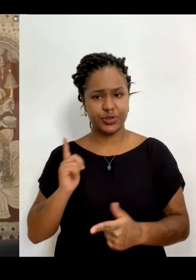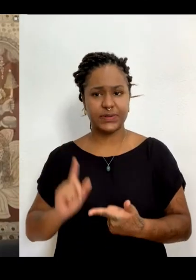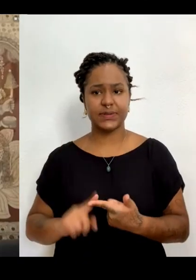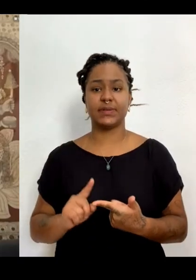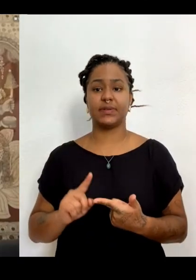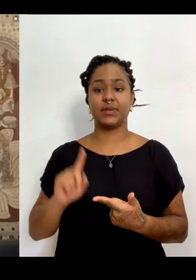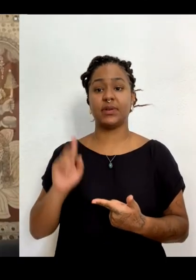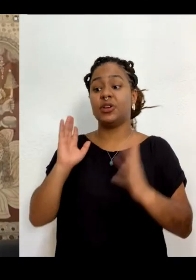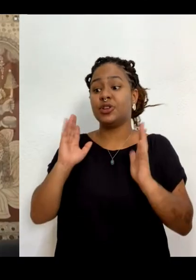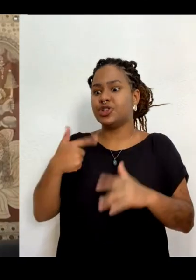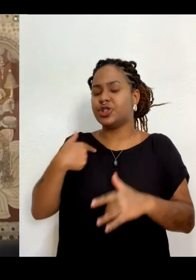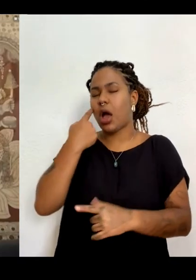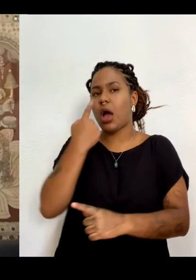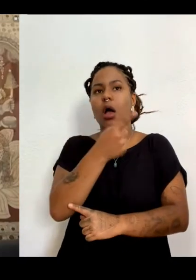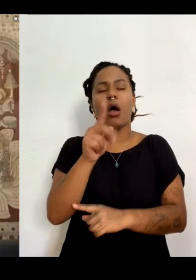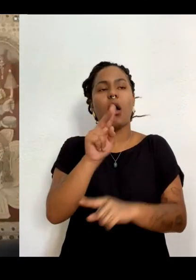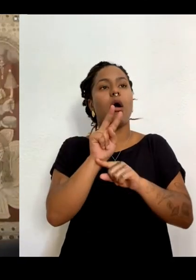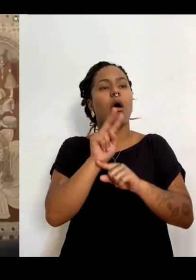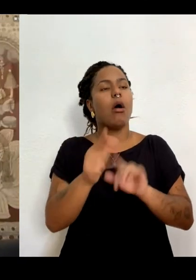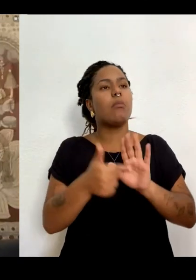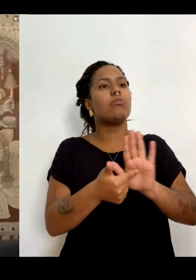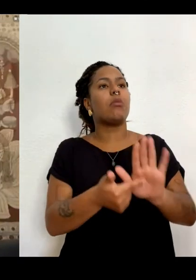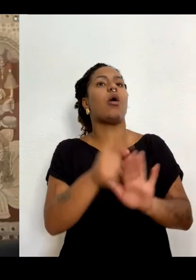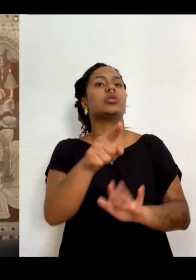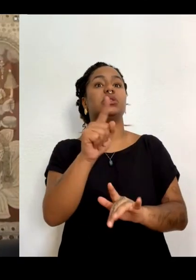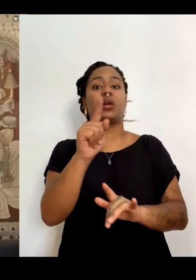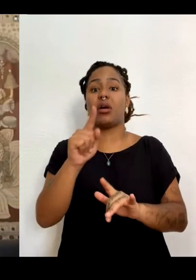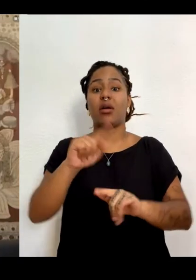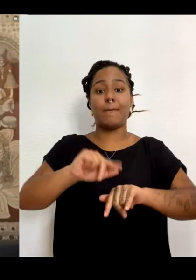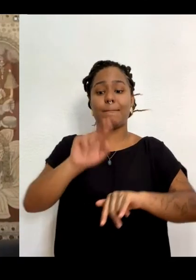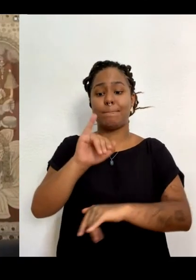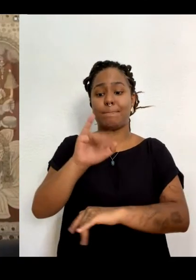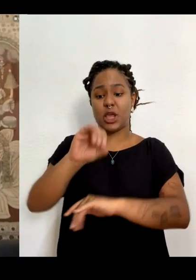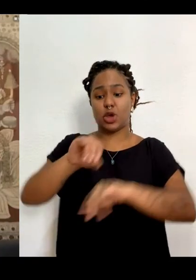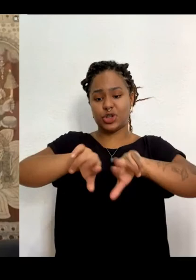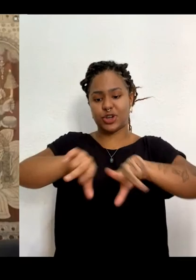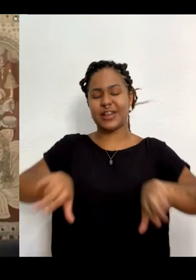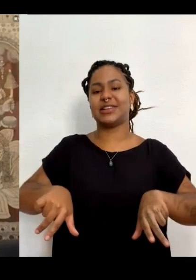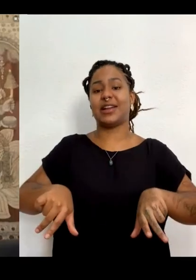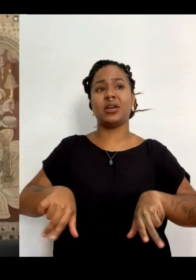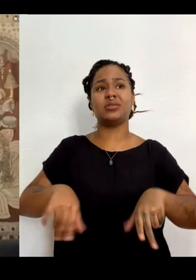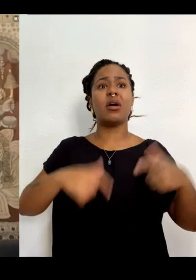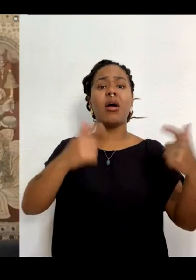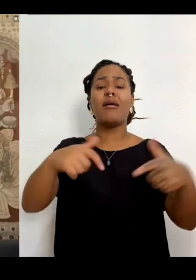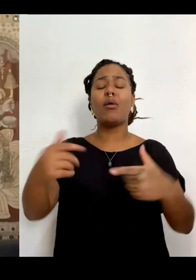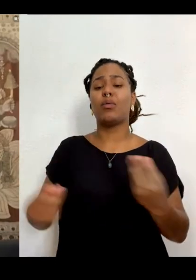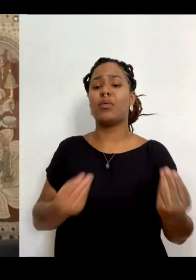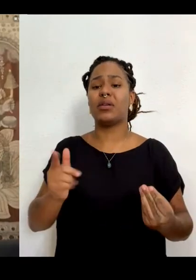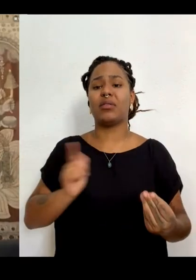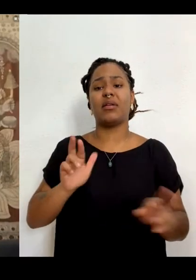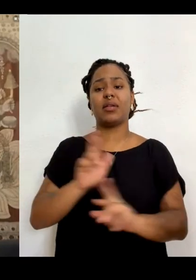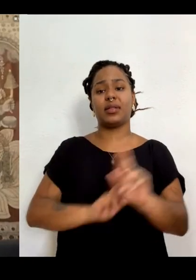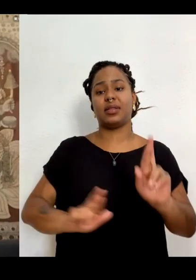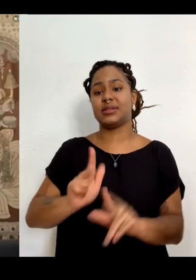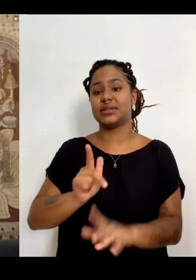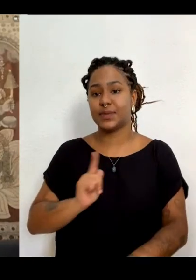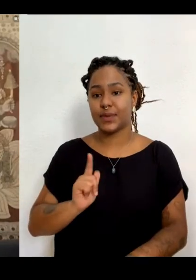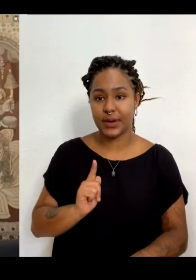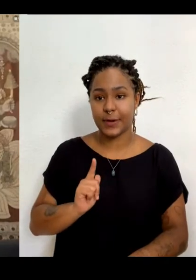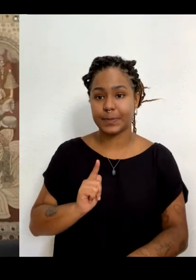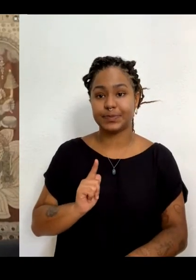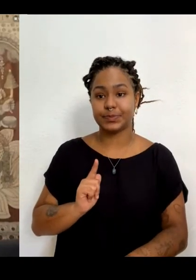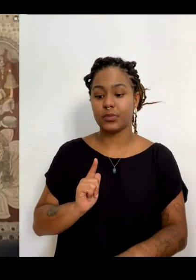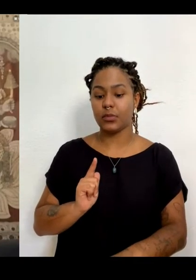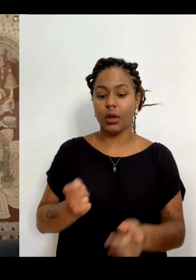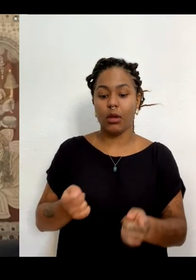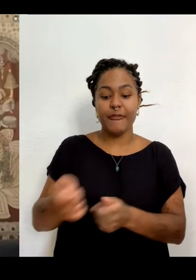the facts where's the biodiversity what are the relationships you know is it commodification or is it as relatives as Skin